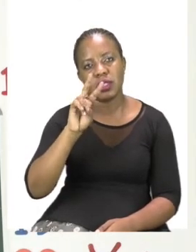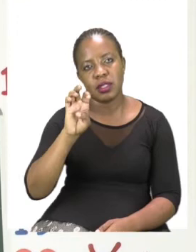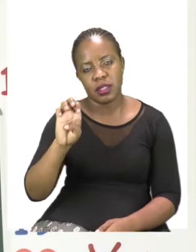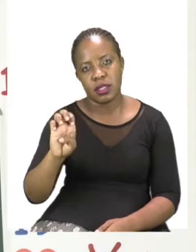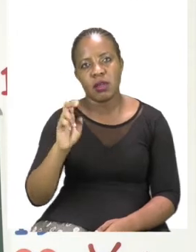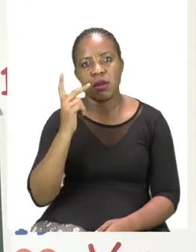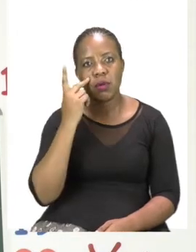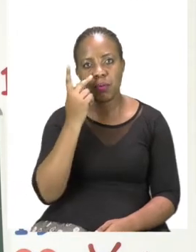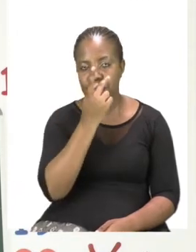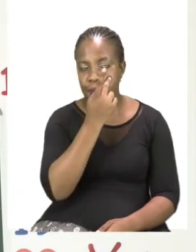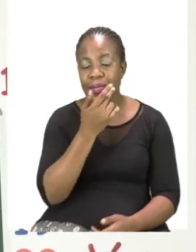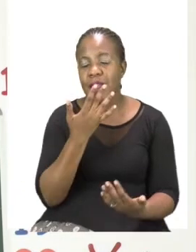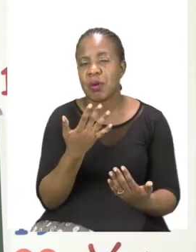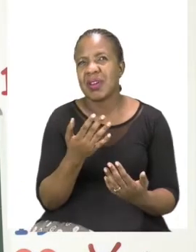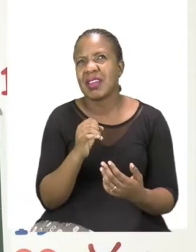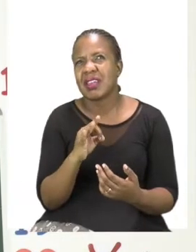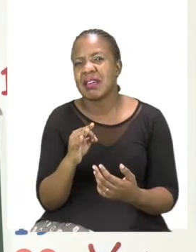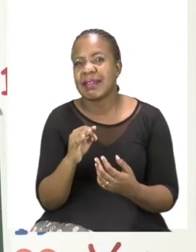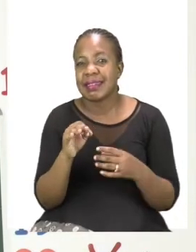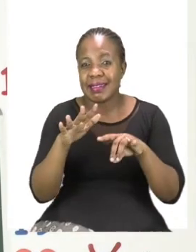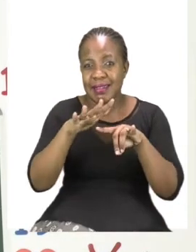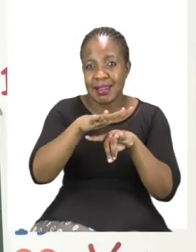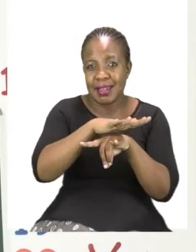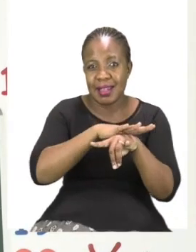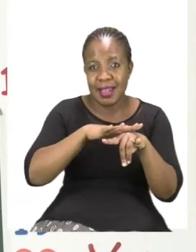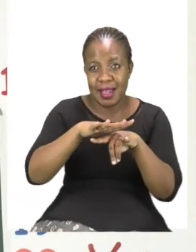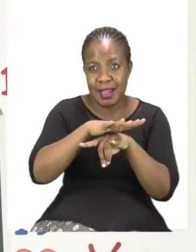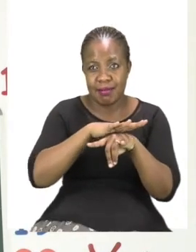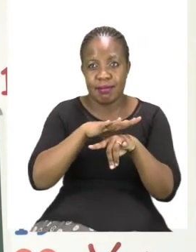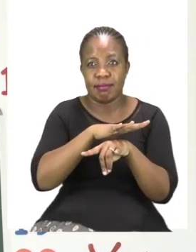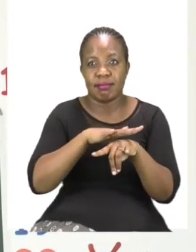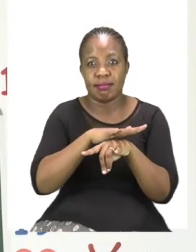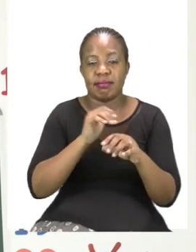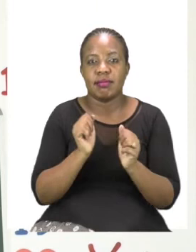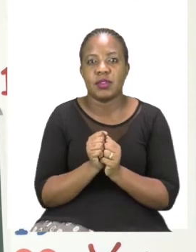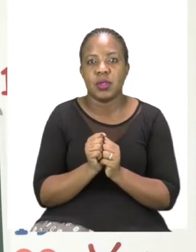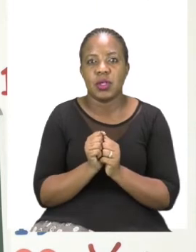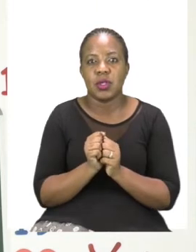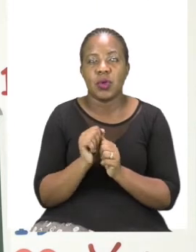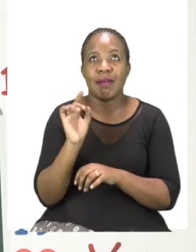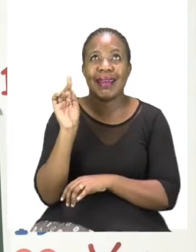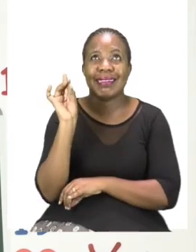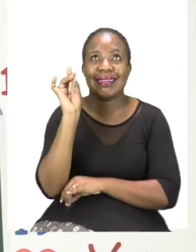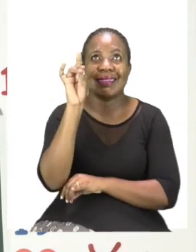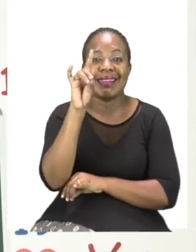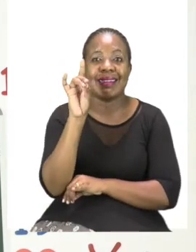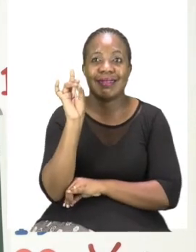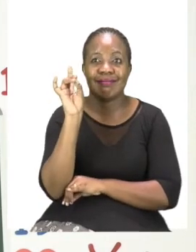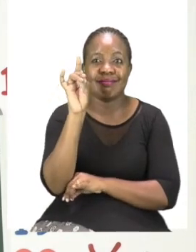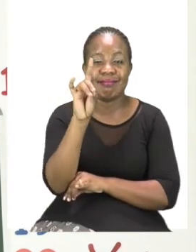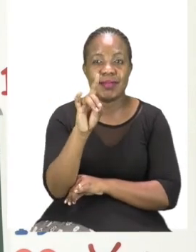like the two animals that we have here, we have giraffes. So our pronoun